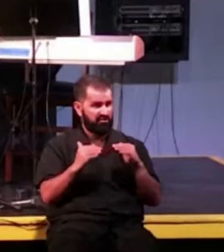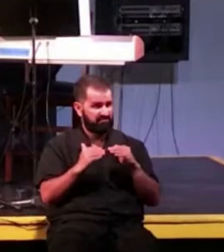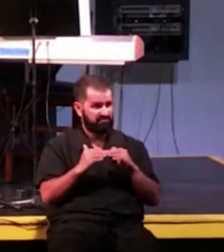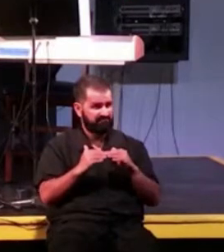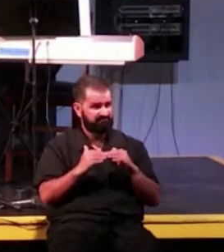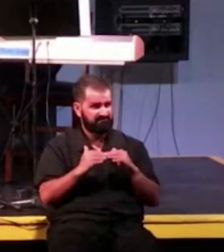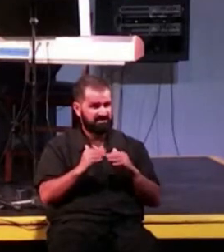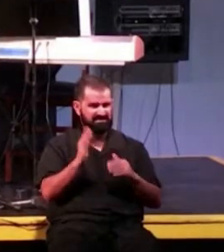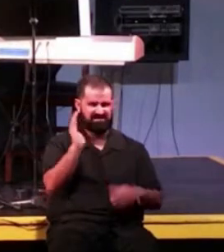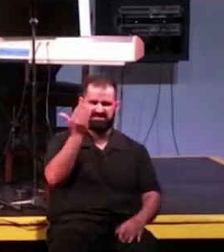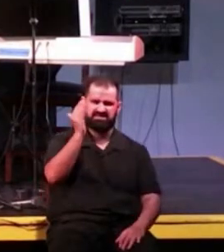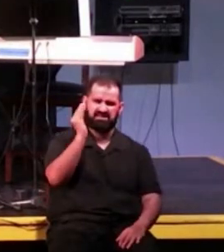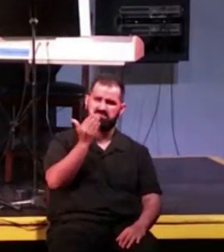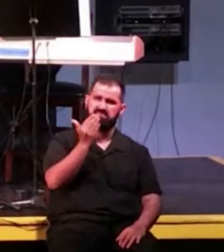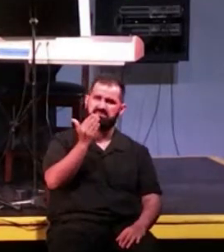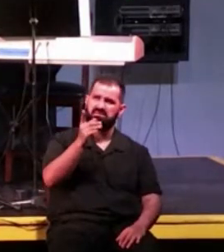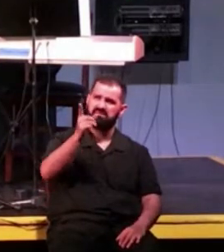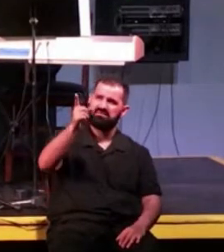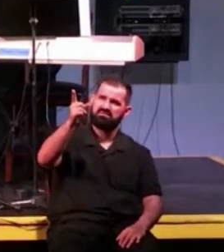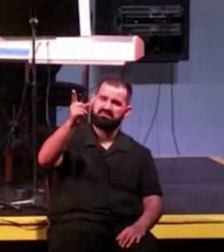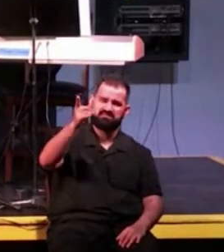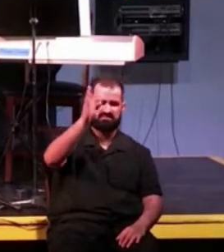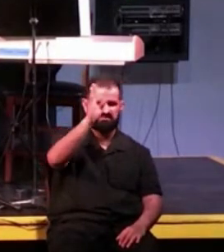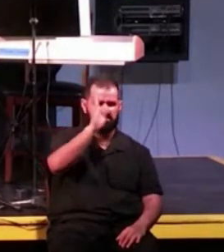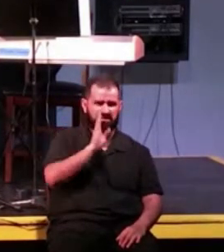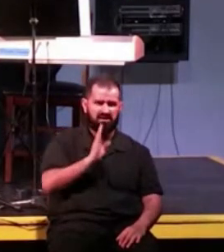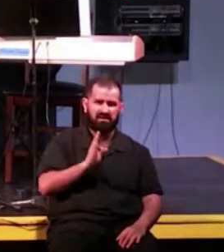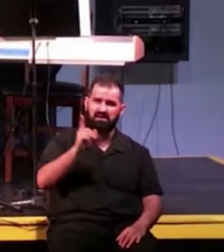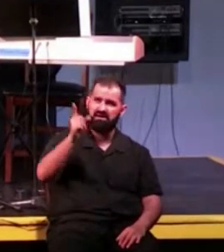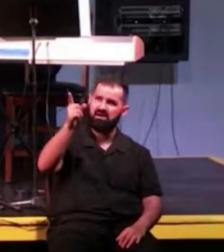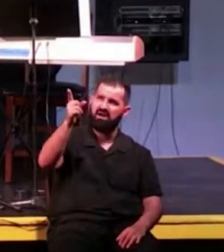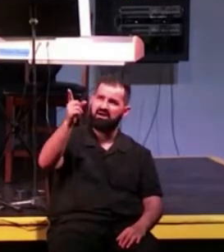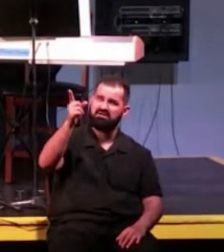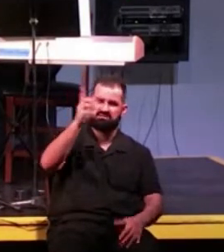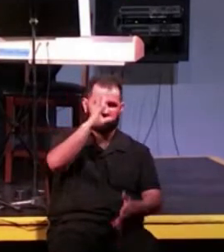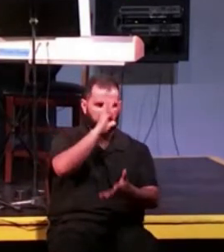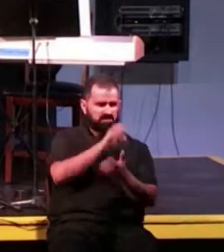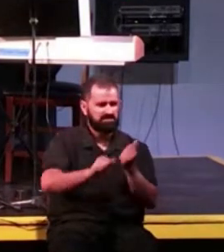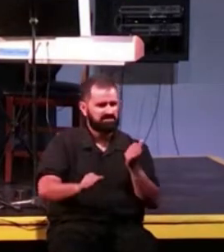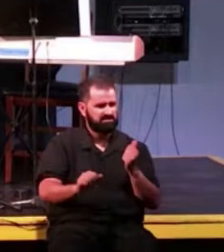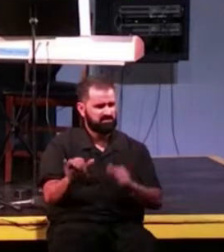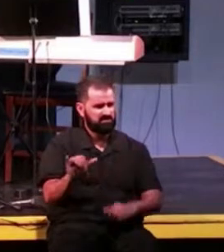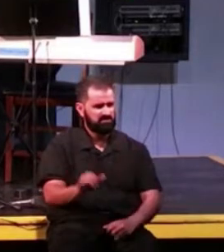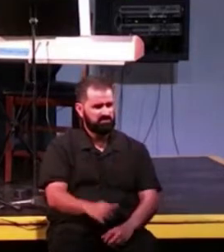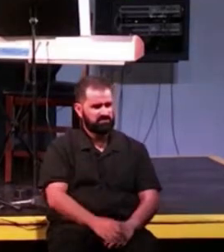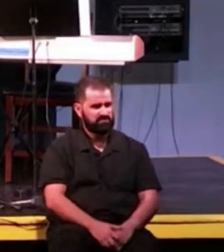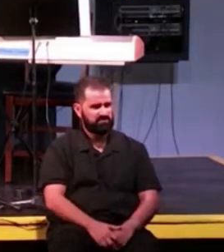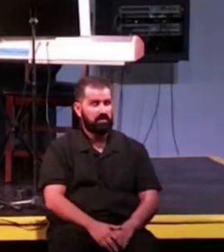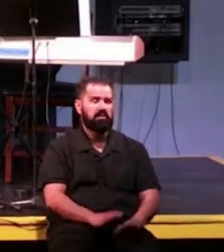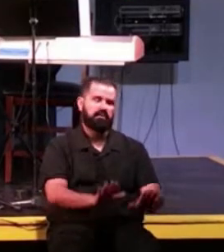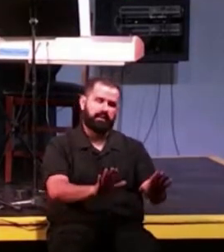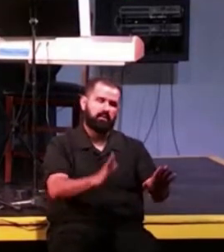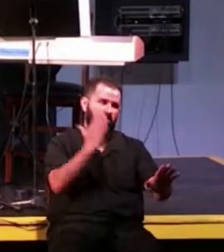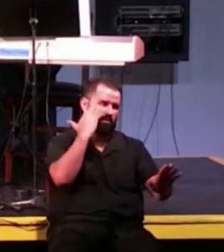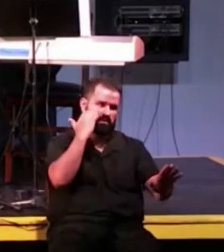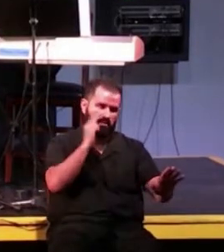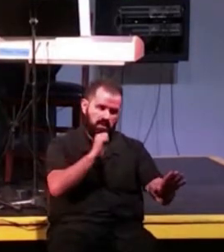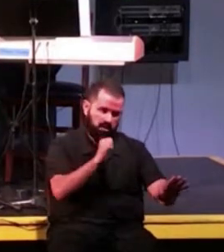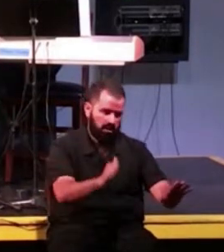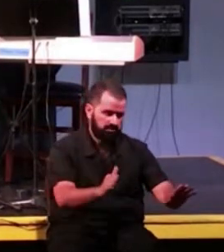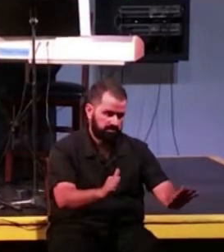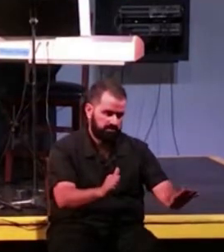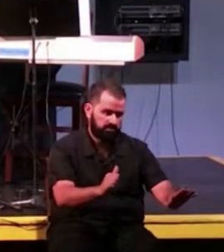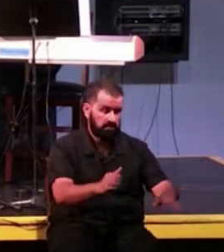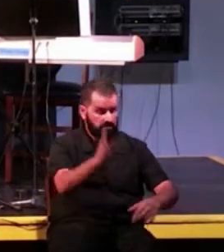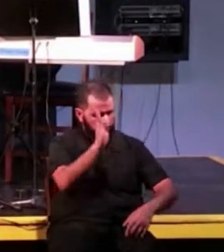that it almost seems like God is ruthless. Now, we know he's not, because the